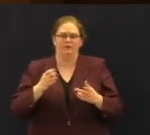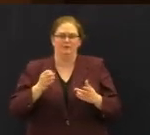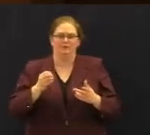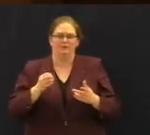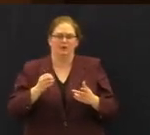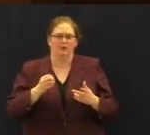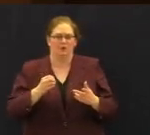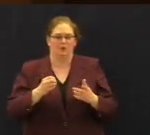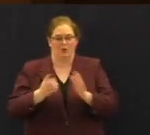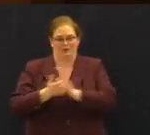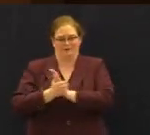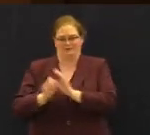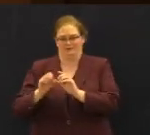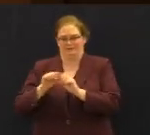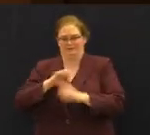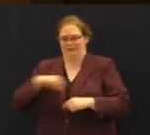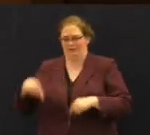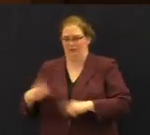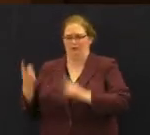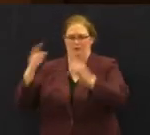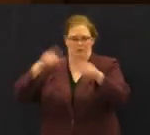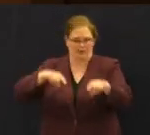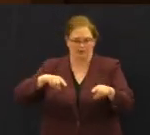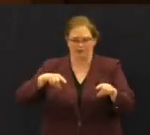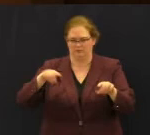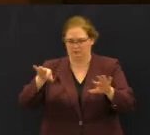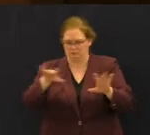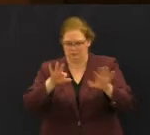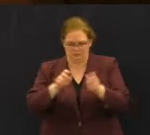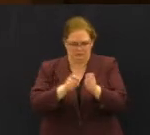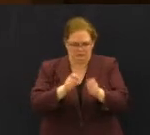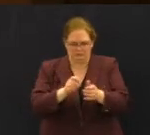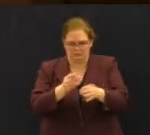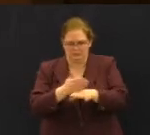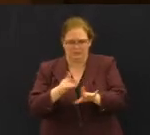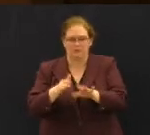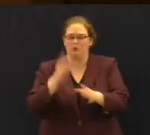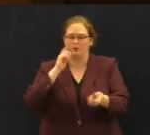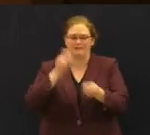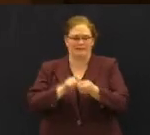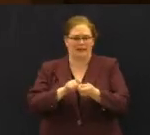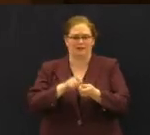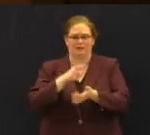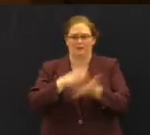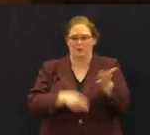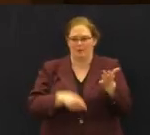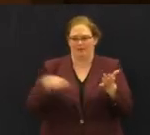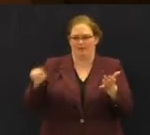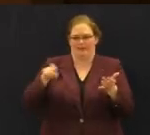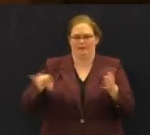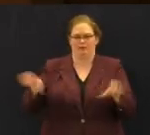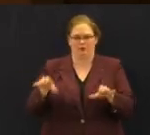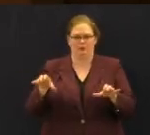staff that we have in general services. They went right out there, took a look at it, knew exactly what they needed to do